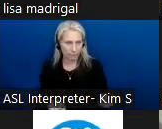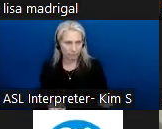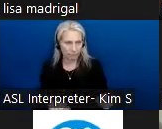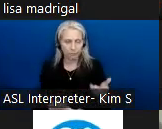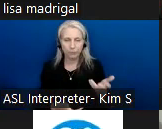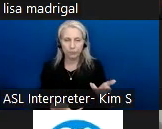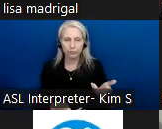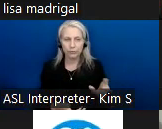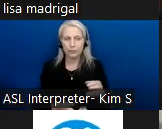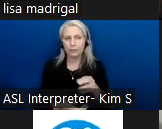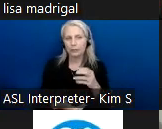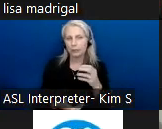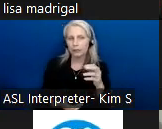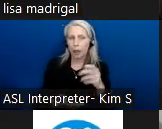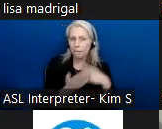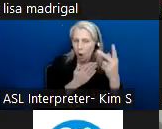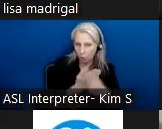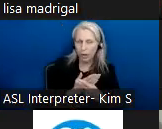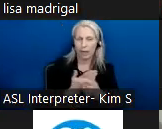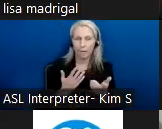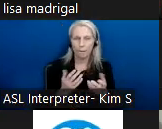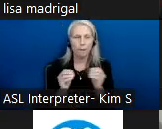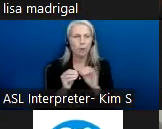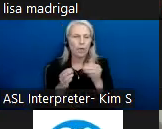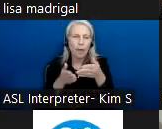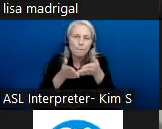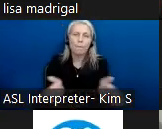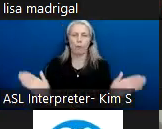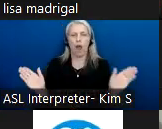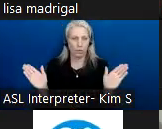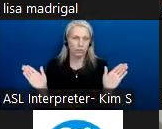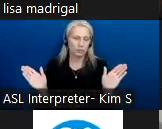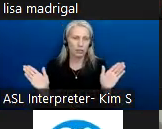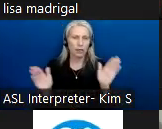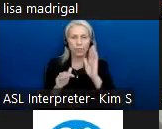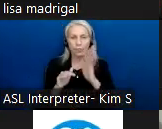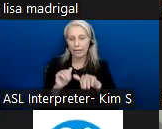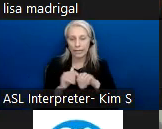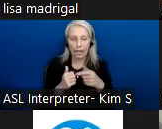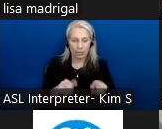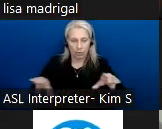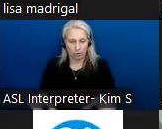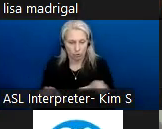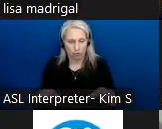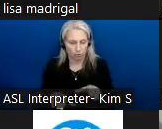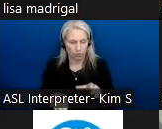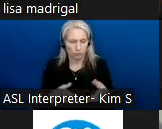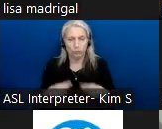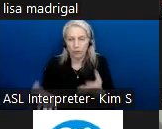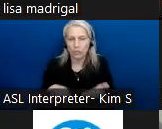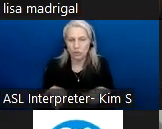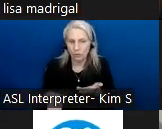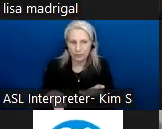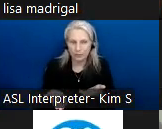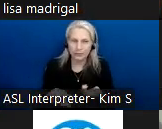care as a program, as more broad than just how someone performs or delivers